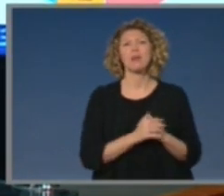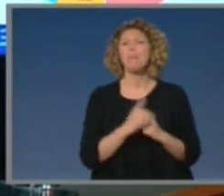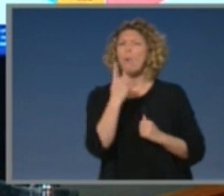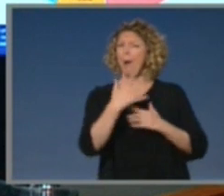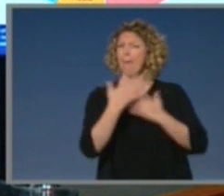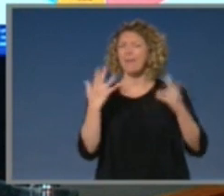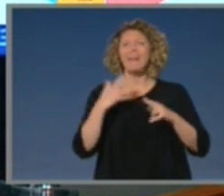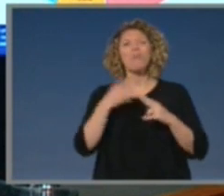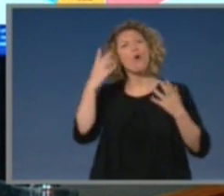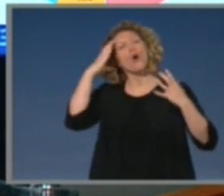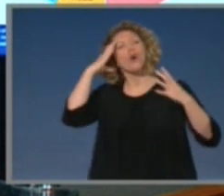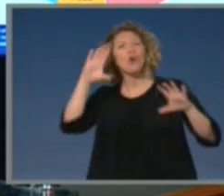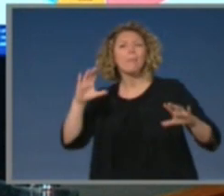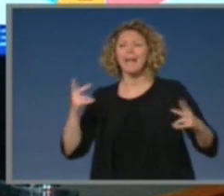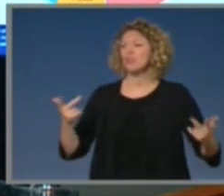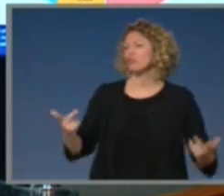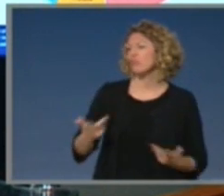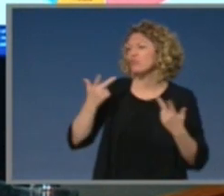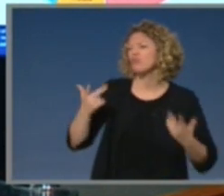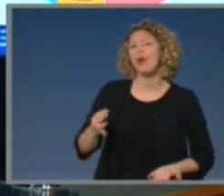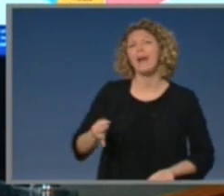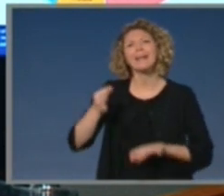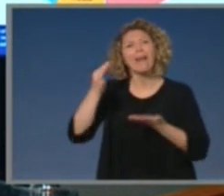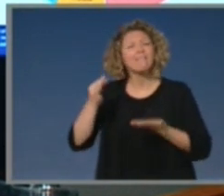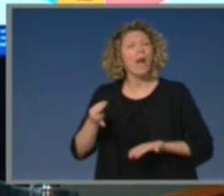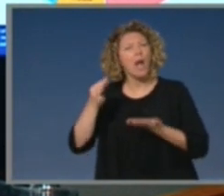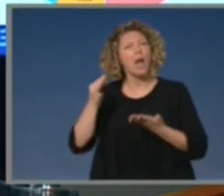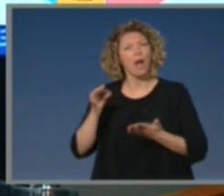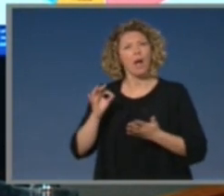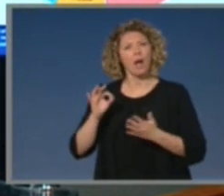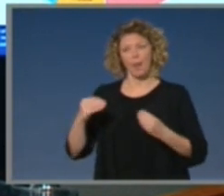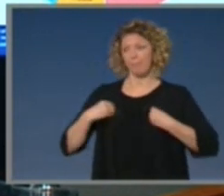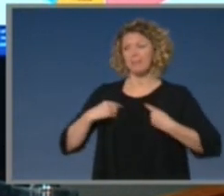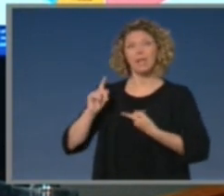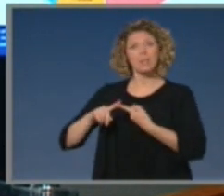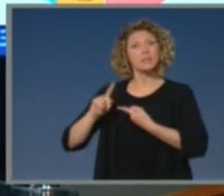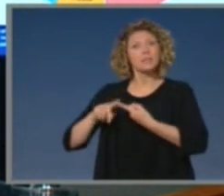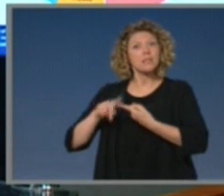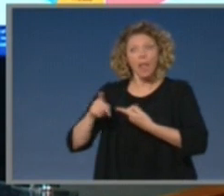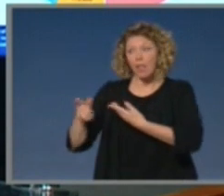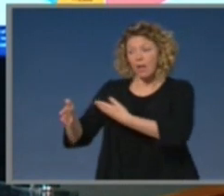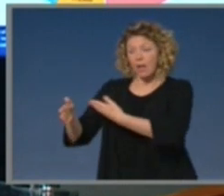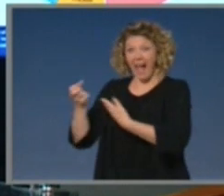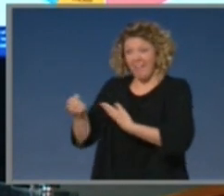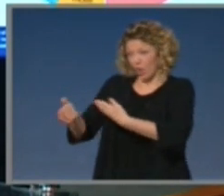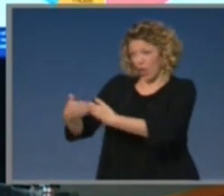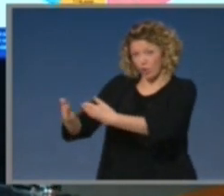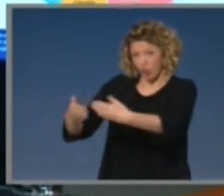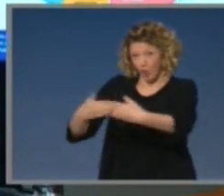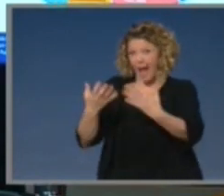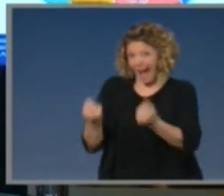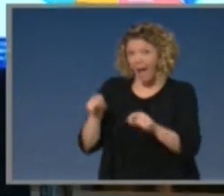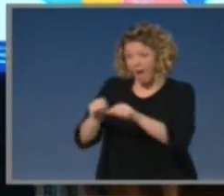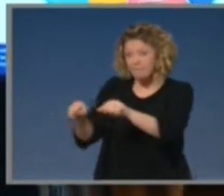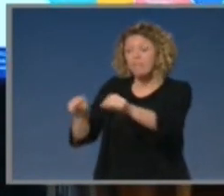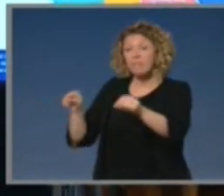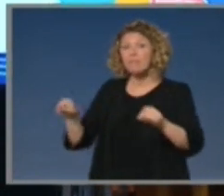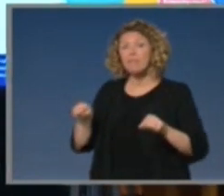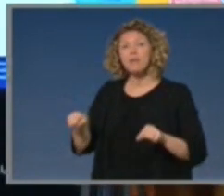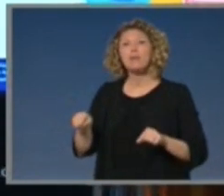while restaurants and cafes and groups like that, businesses like that are closed, it isn't just the effect, though, ultimately,